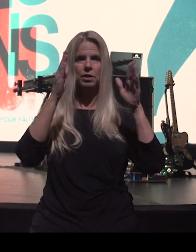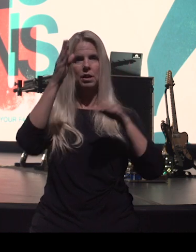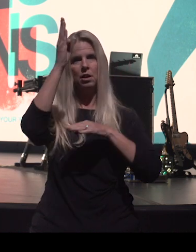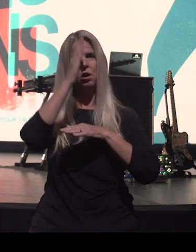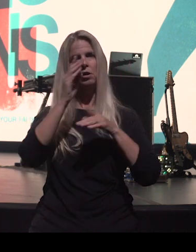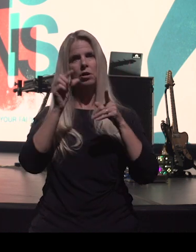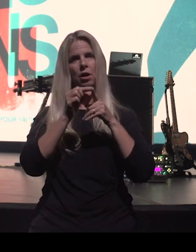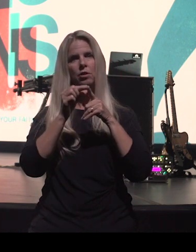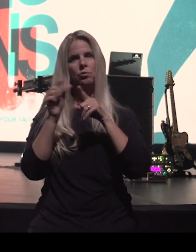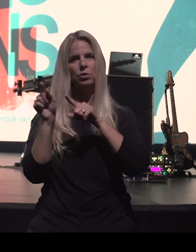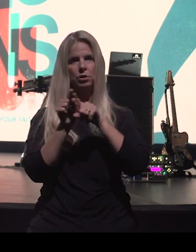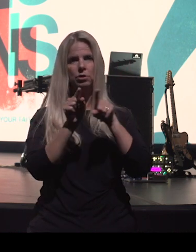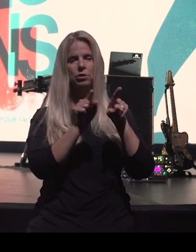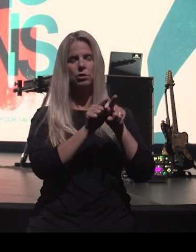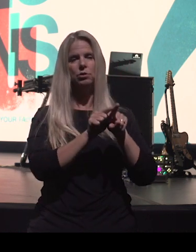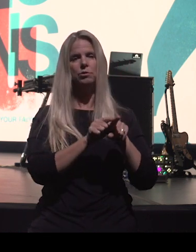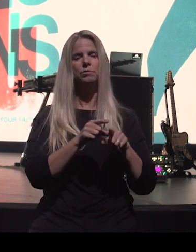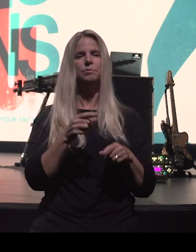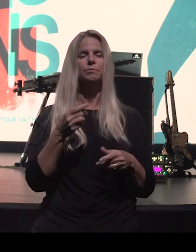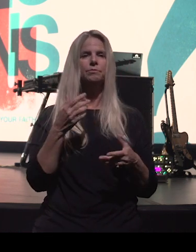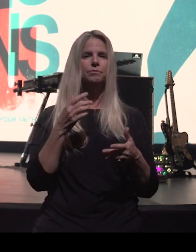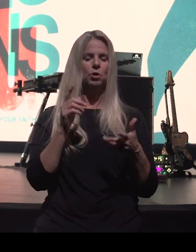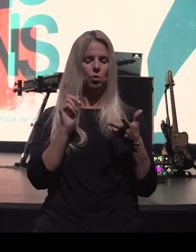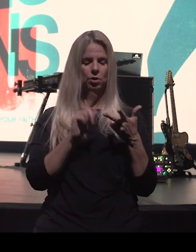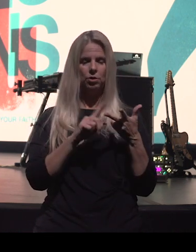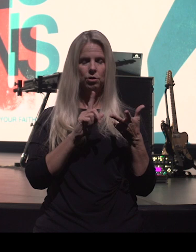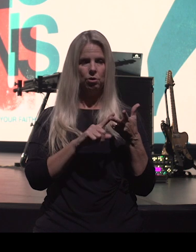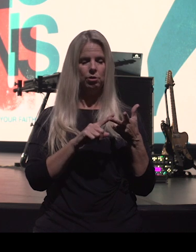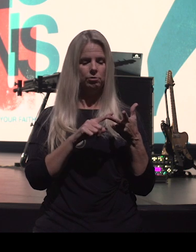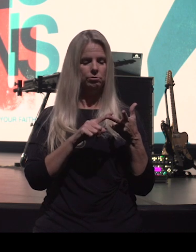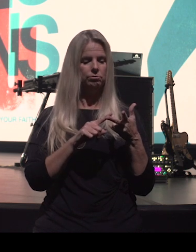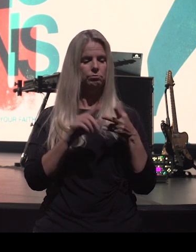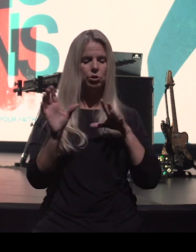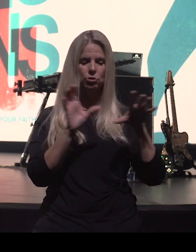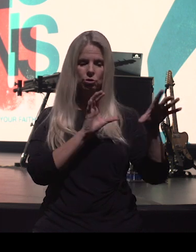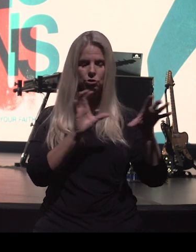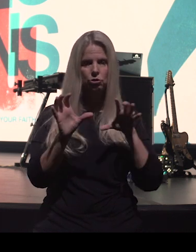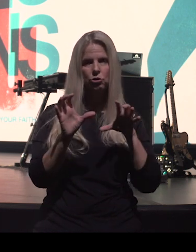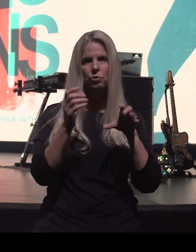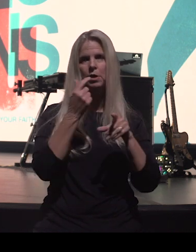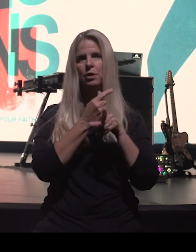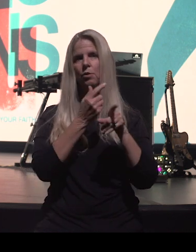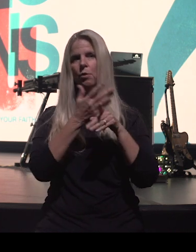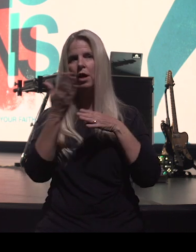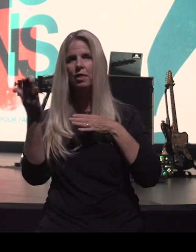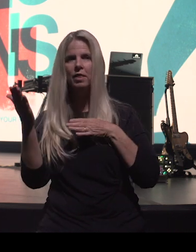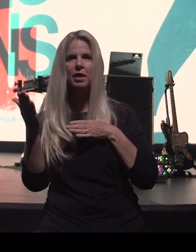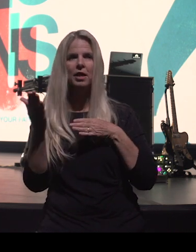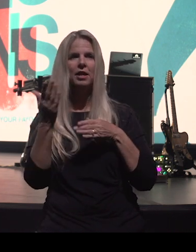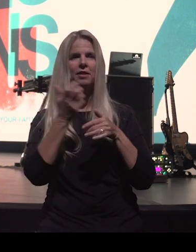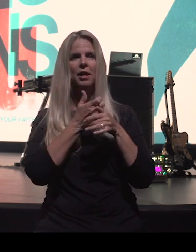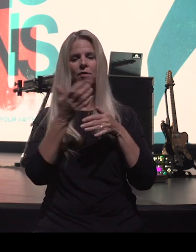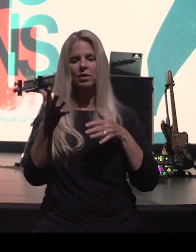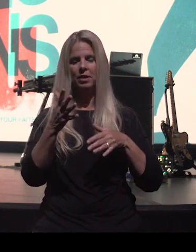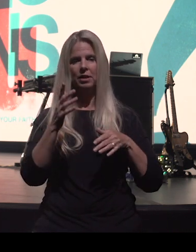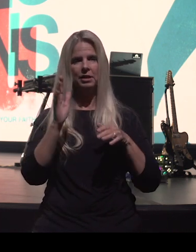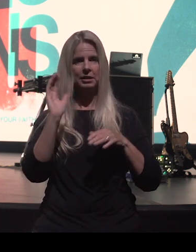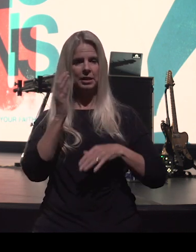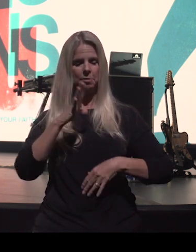Lastly, let's say you're the person that's kind of hands. You're doing all the right things. You look good on the outside, but there's some stuff going on in your